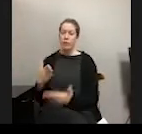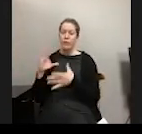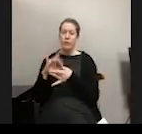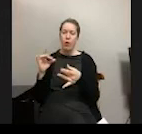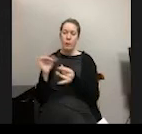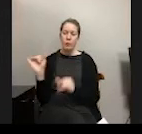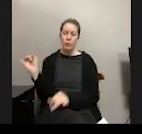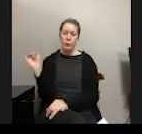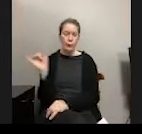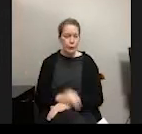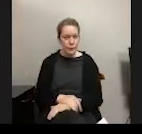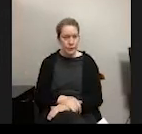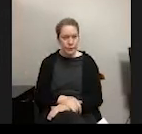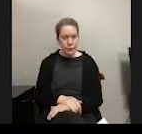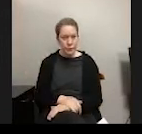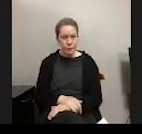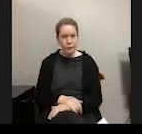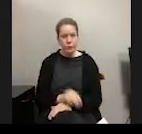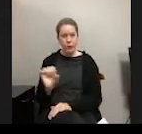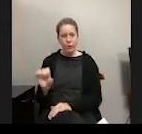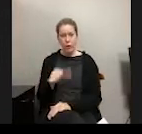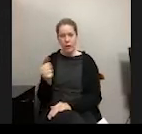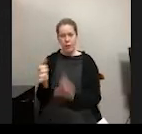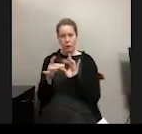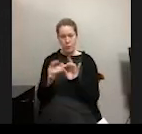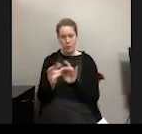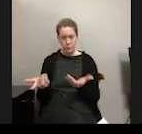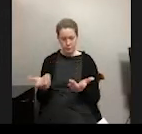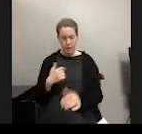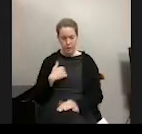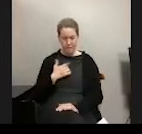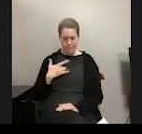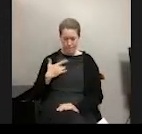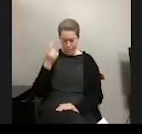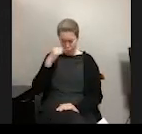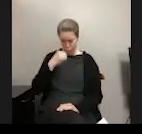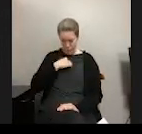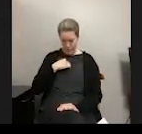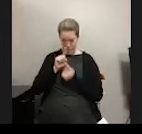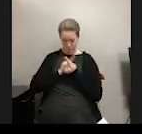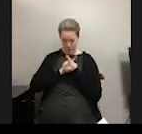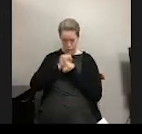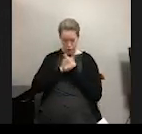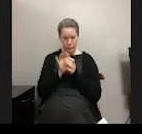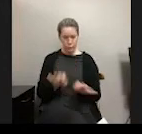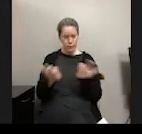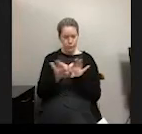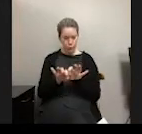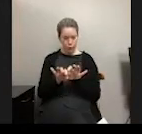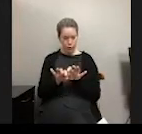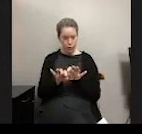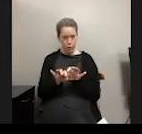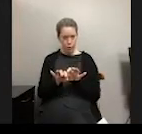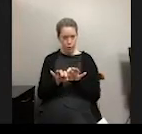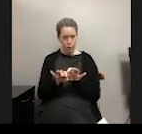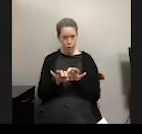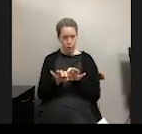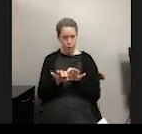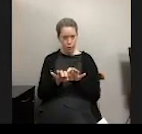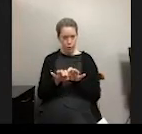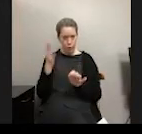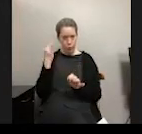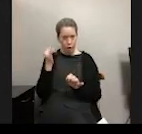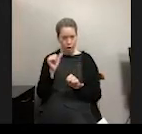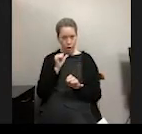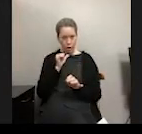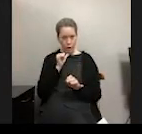And another question or comment, I feel like for me, the mentorship would be important, as not sure how to deal with the cold or